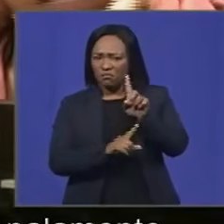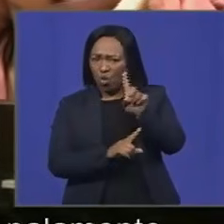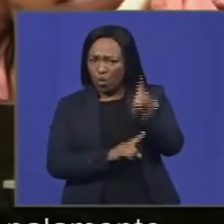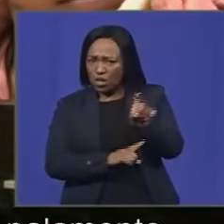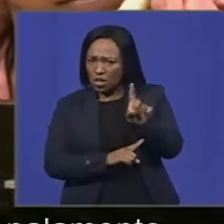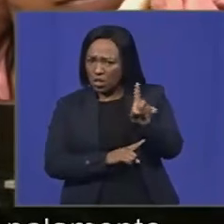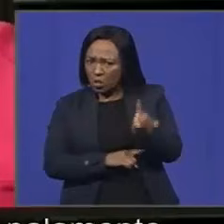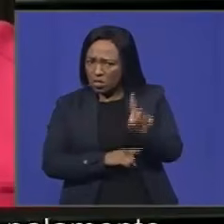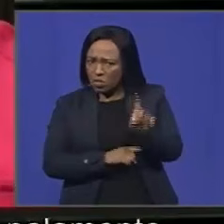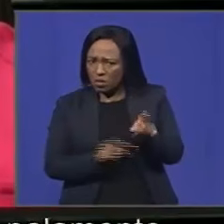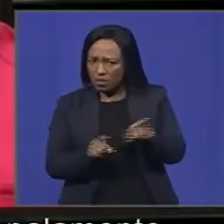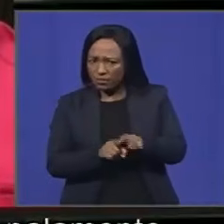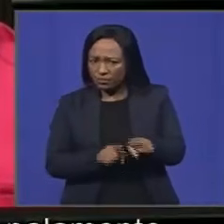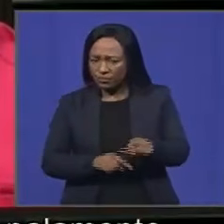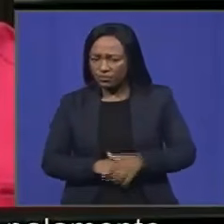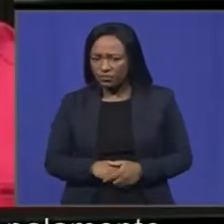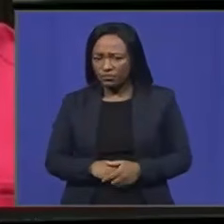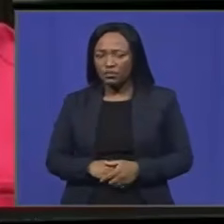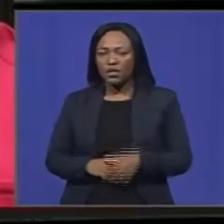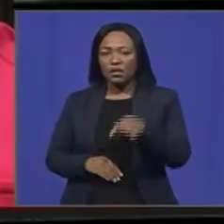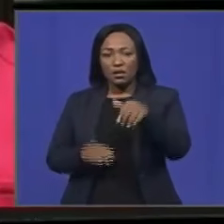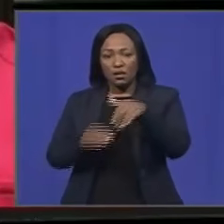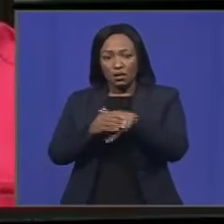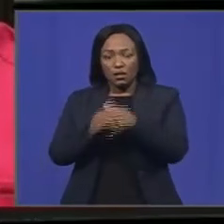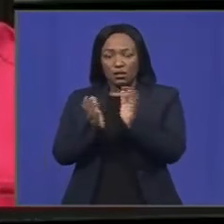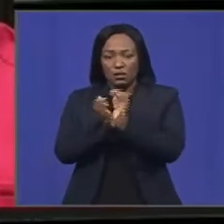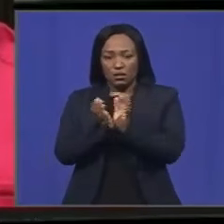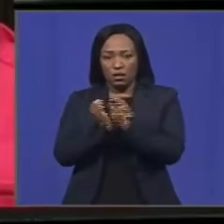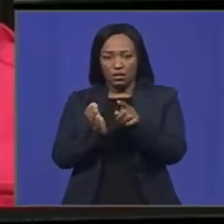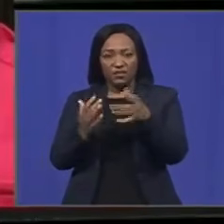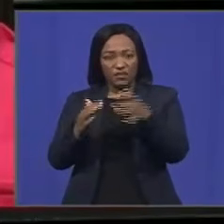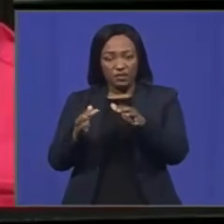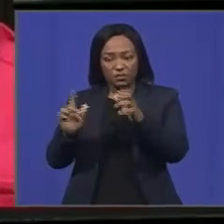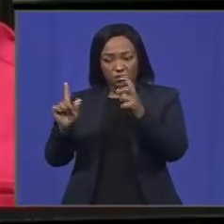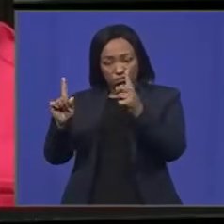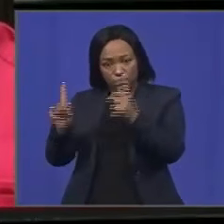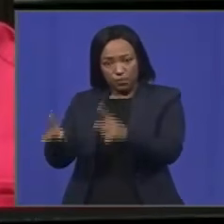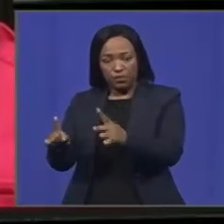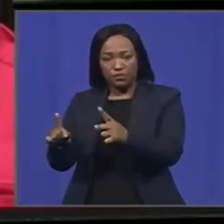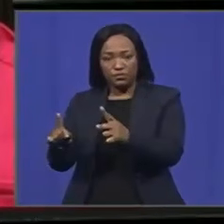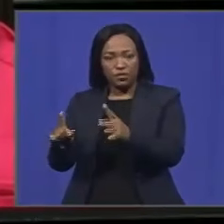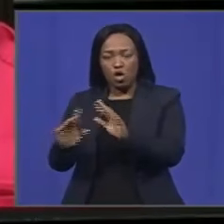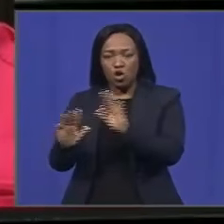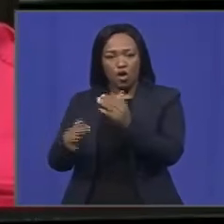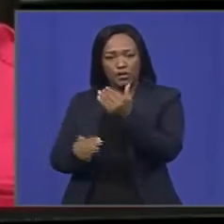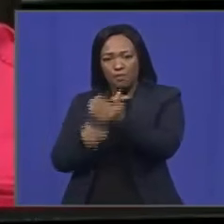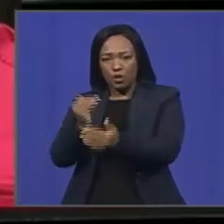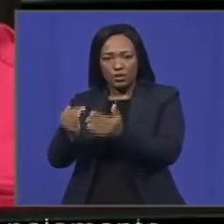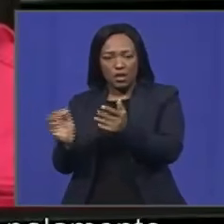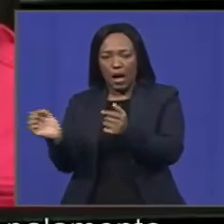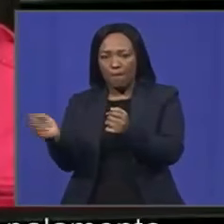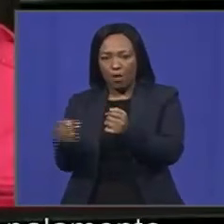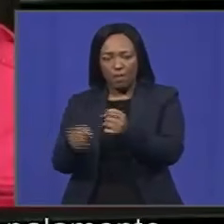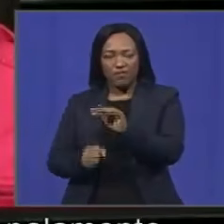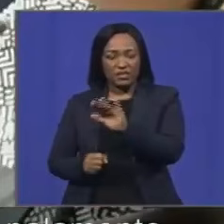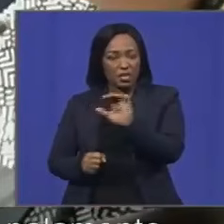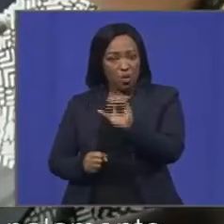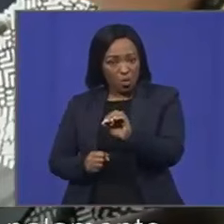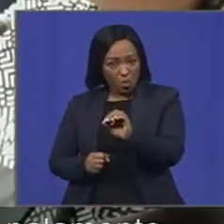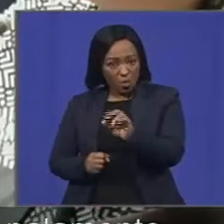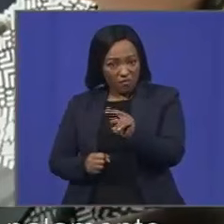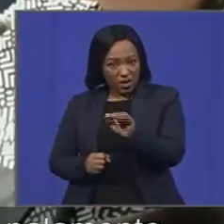kgapetsa. In the meeting, did the minister instruct you to not proceed with the appointment of the CEO of